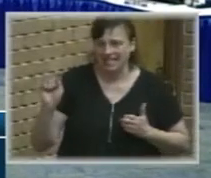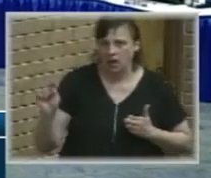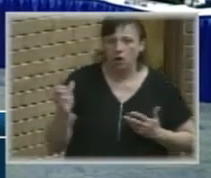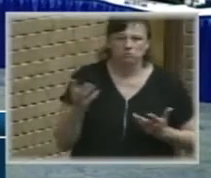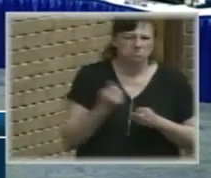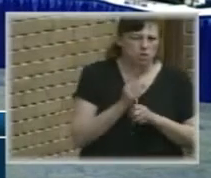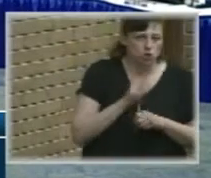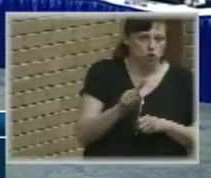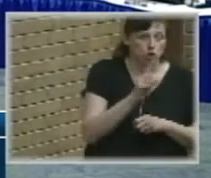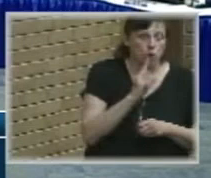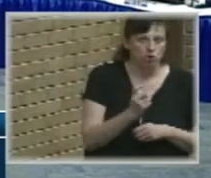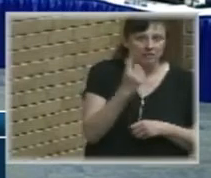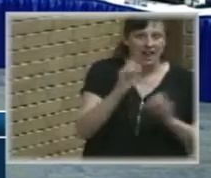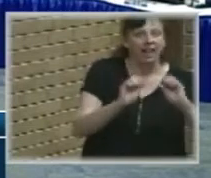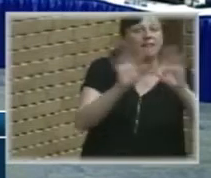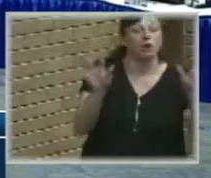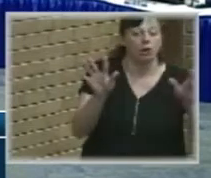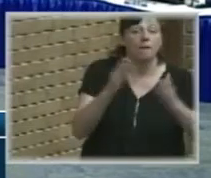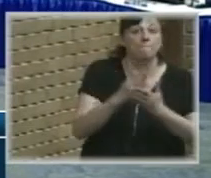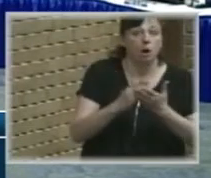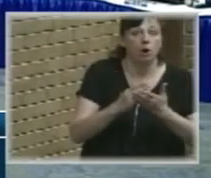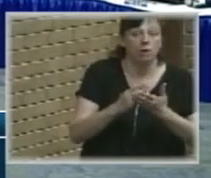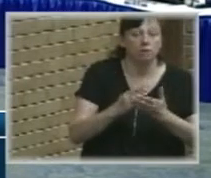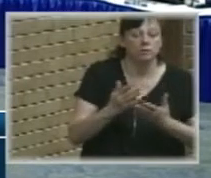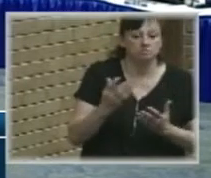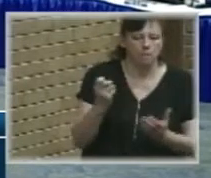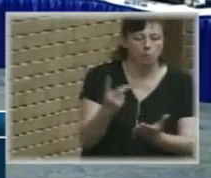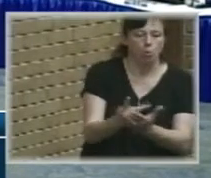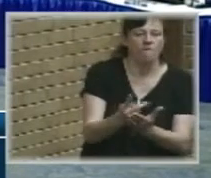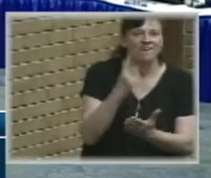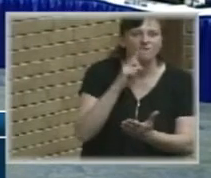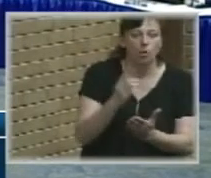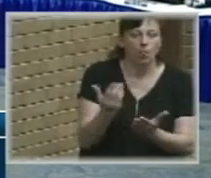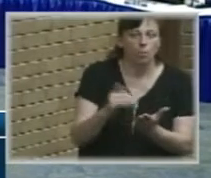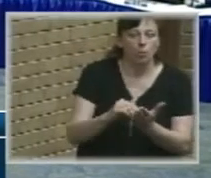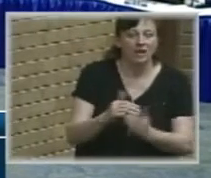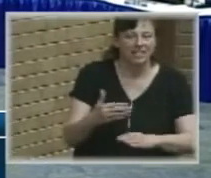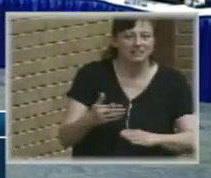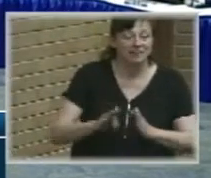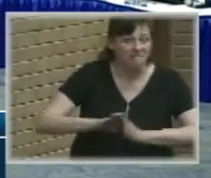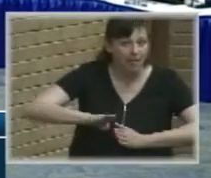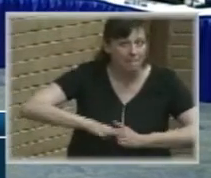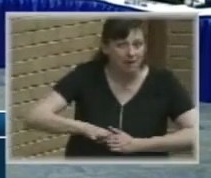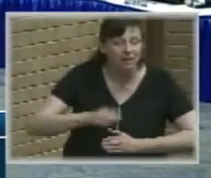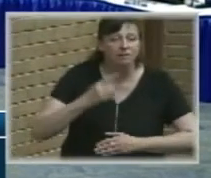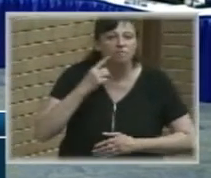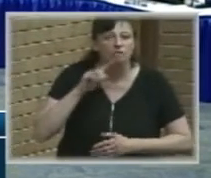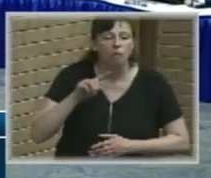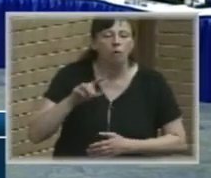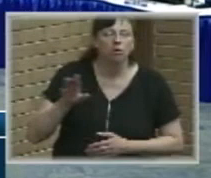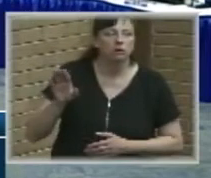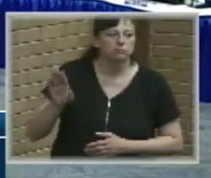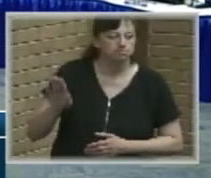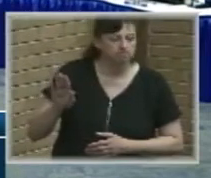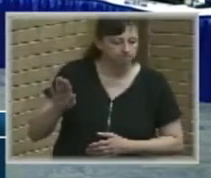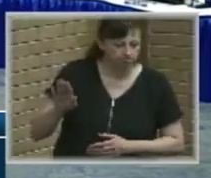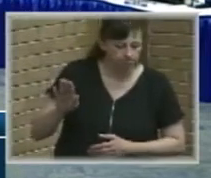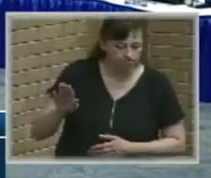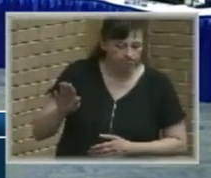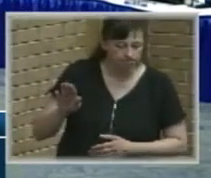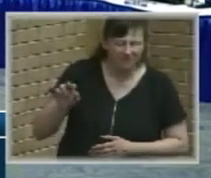in anybody's mind, as part of the approval for the redevelopment of the sort